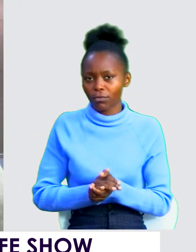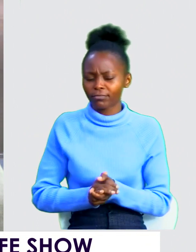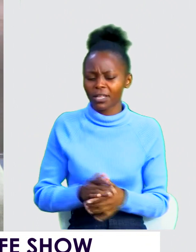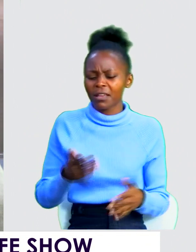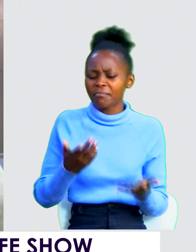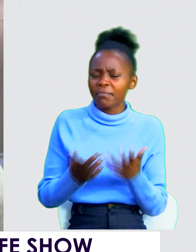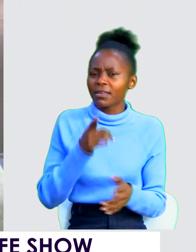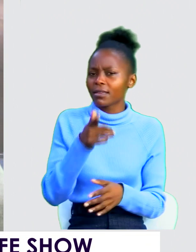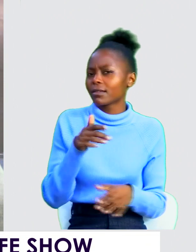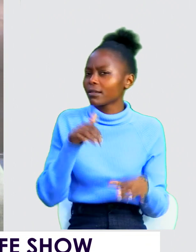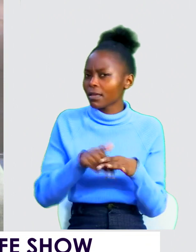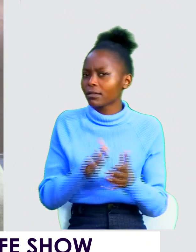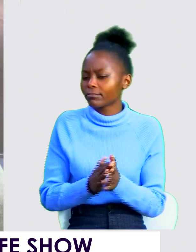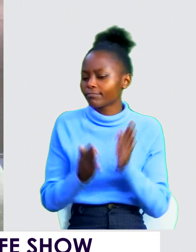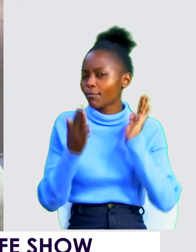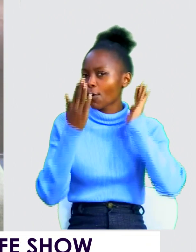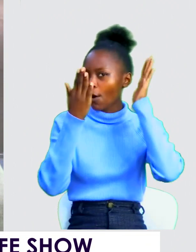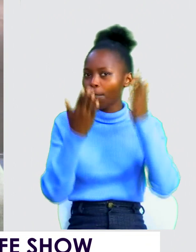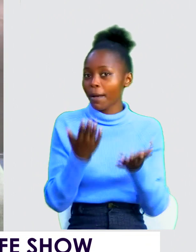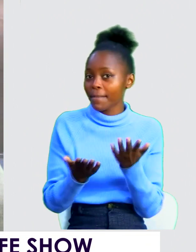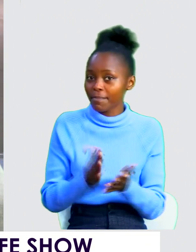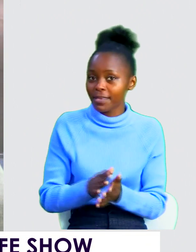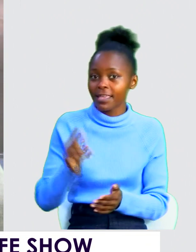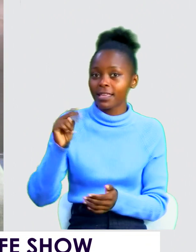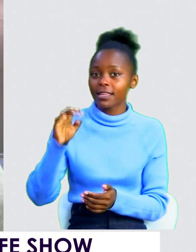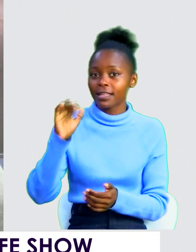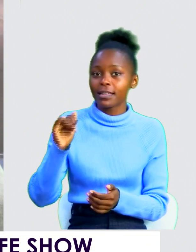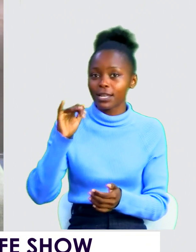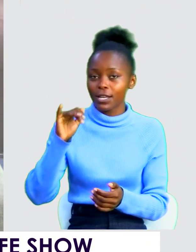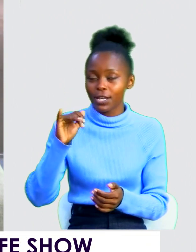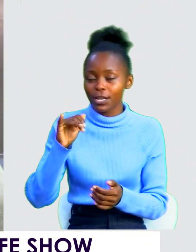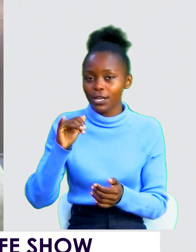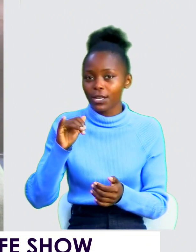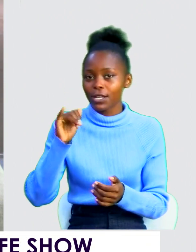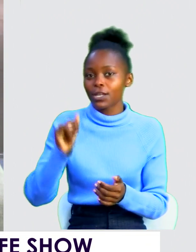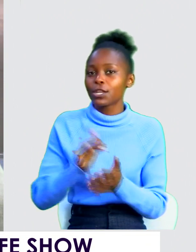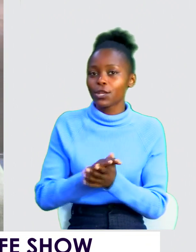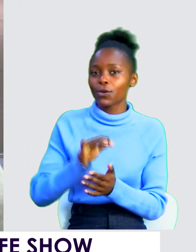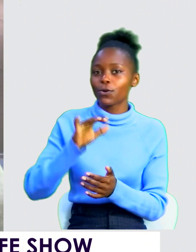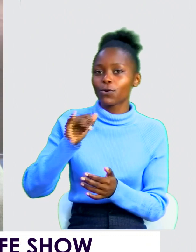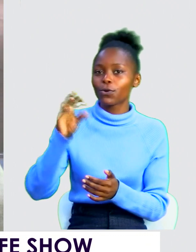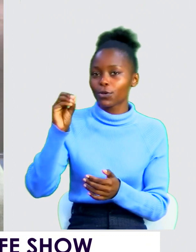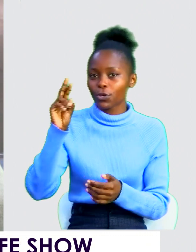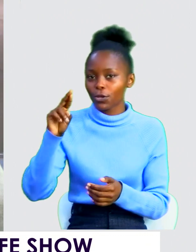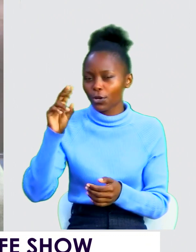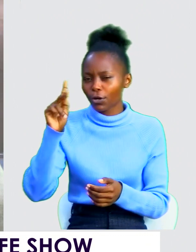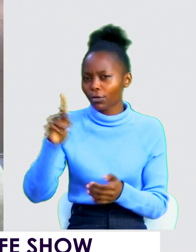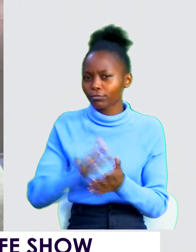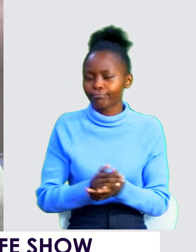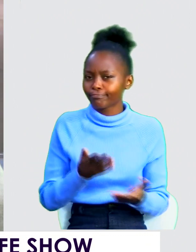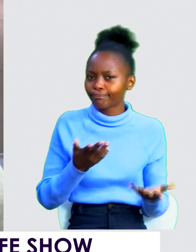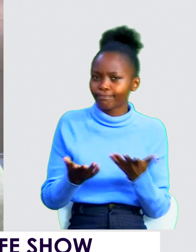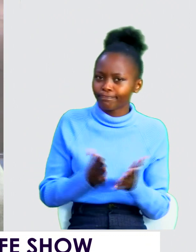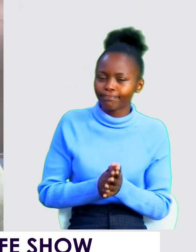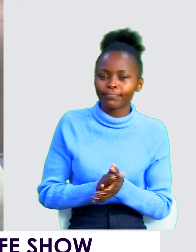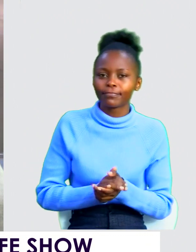York or in Bungoma, whether you're in Kampala or in Stuttgart, whether you're in